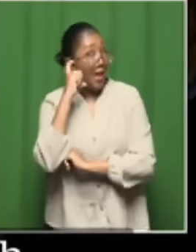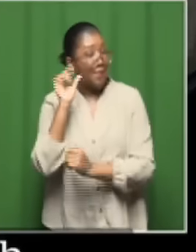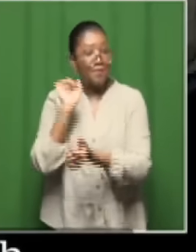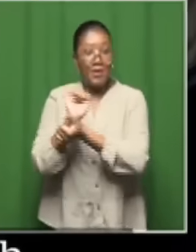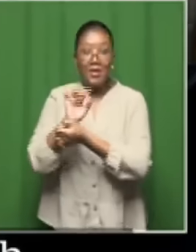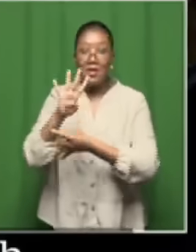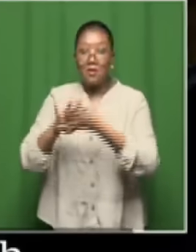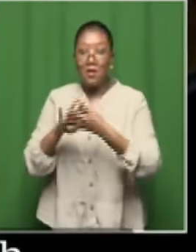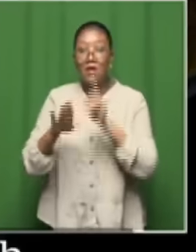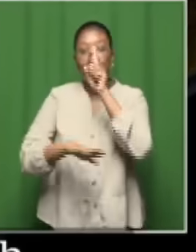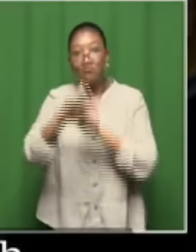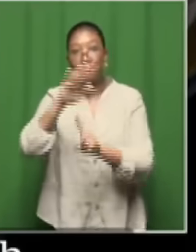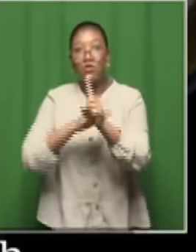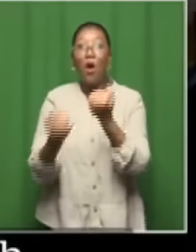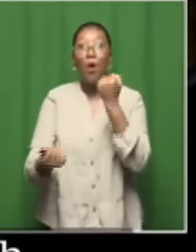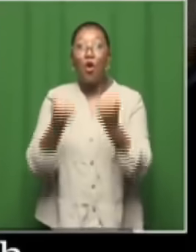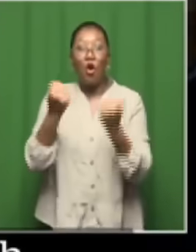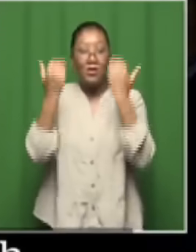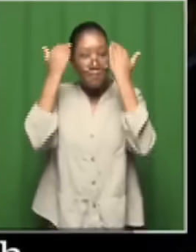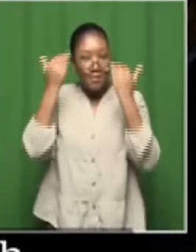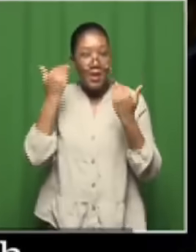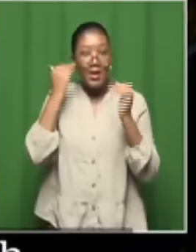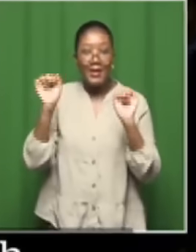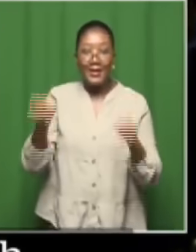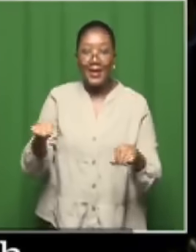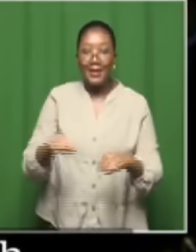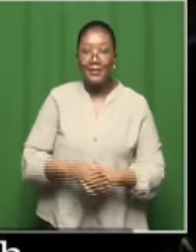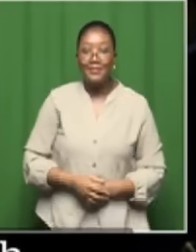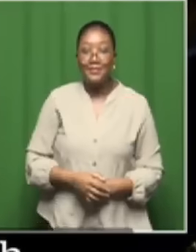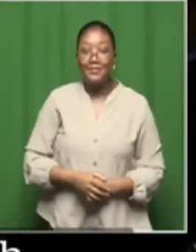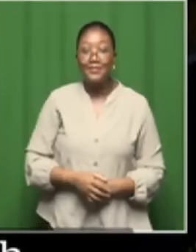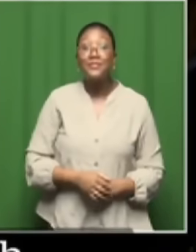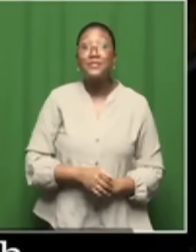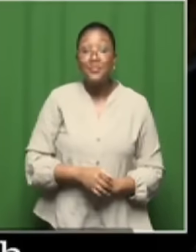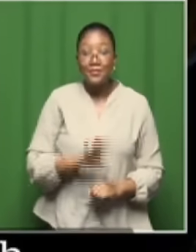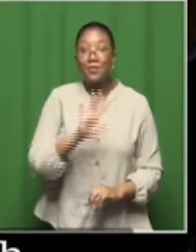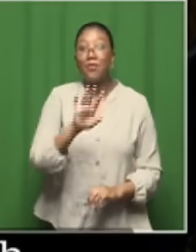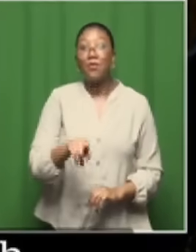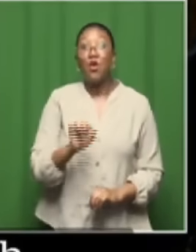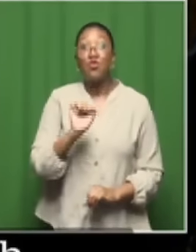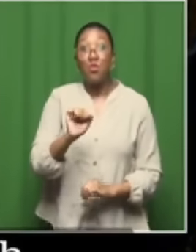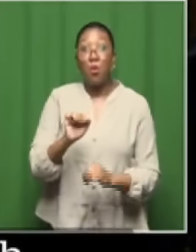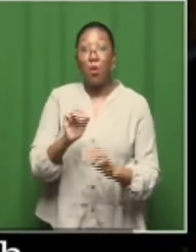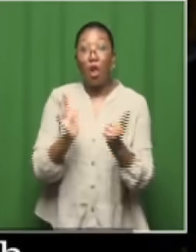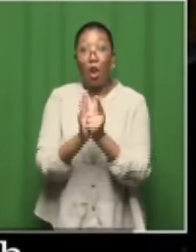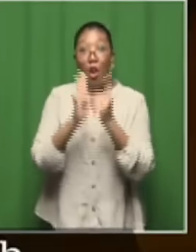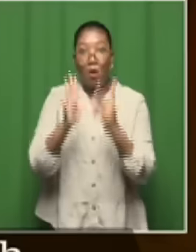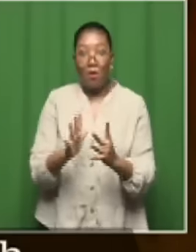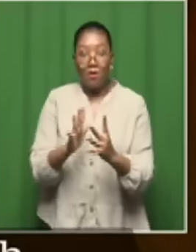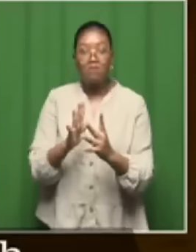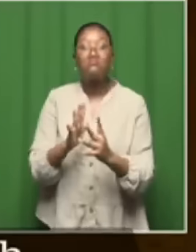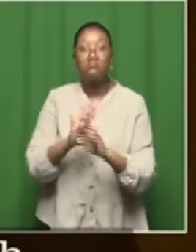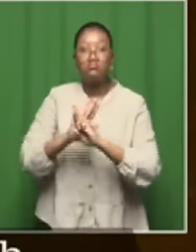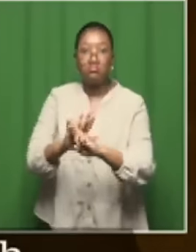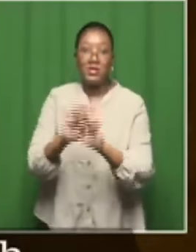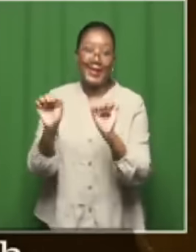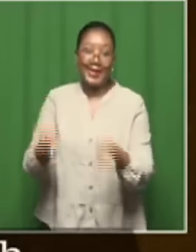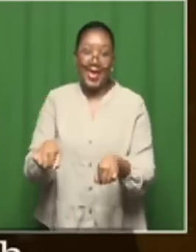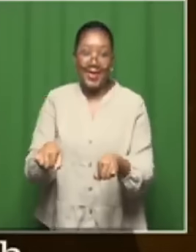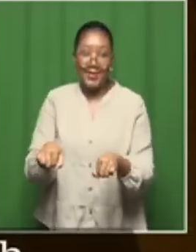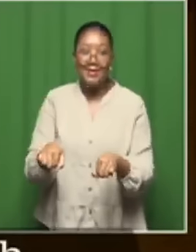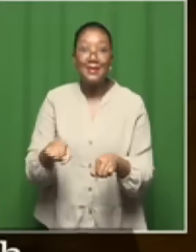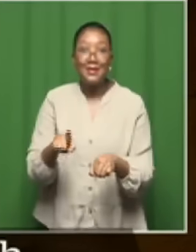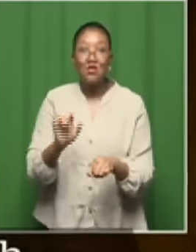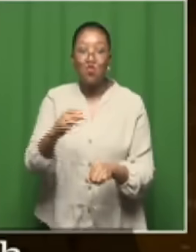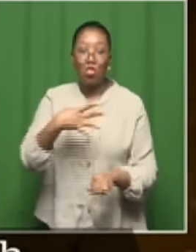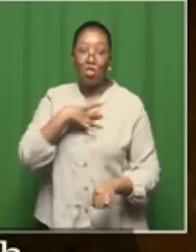is a lawful arrest. Ne? You got the right to be represented by a legal practitioner of your choice. If you cannot afford one, state.